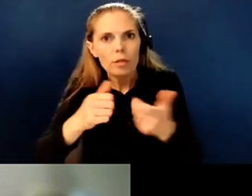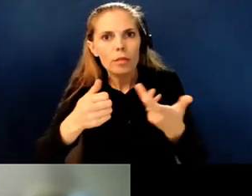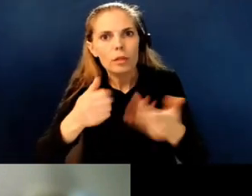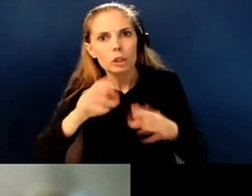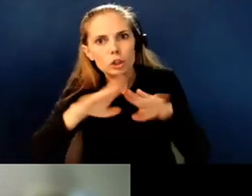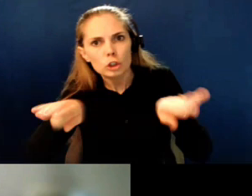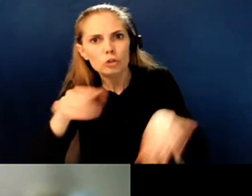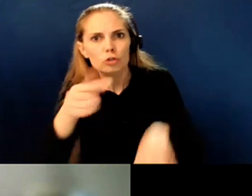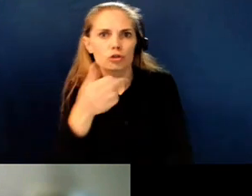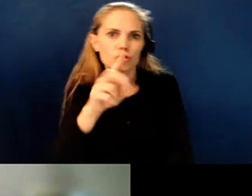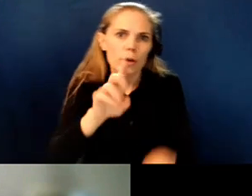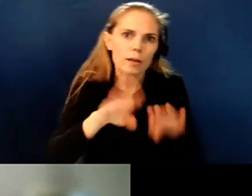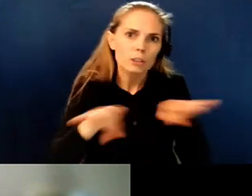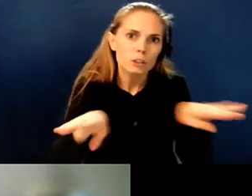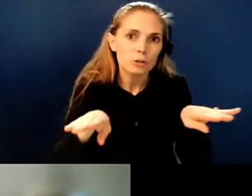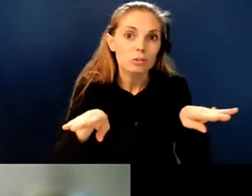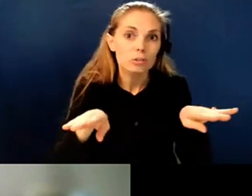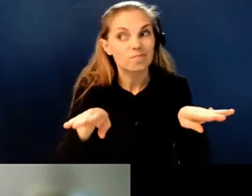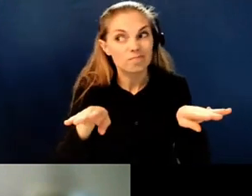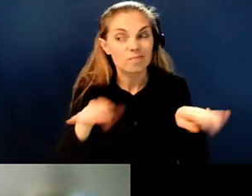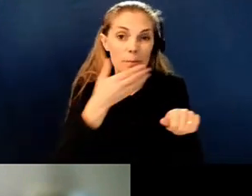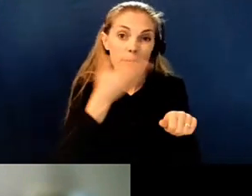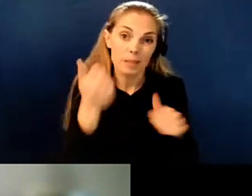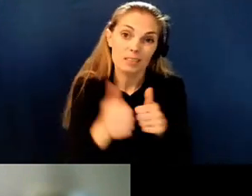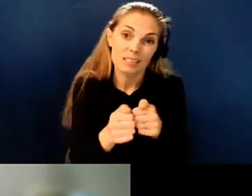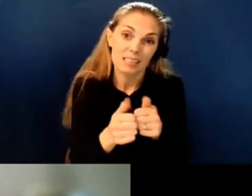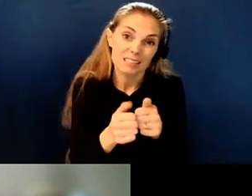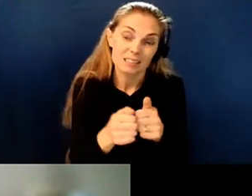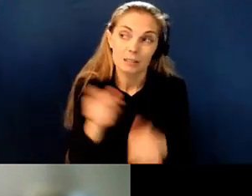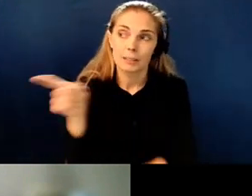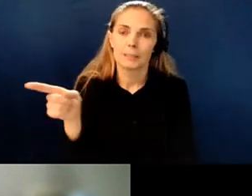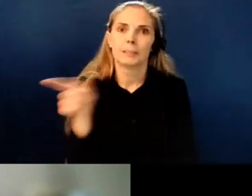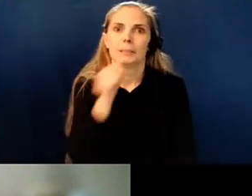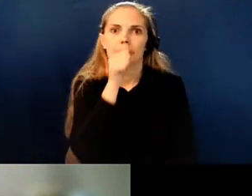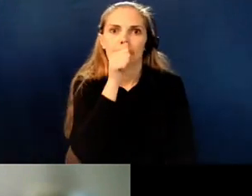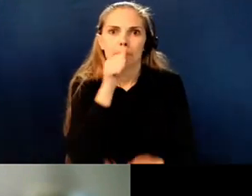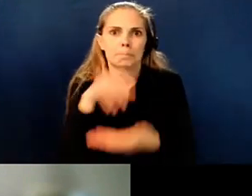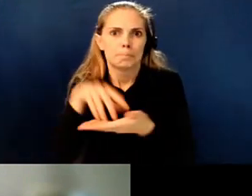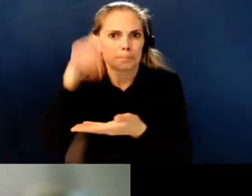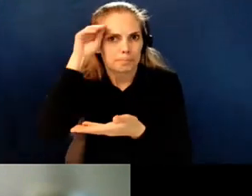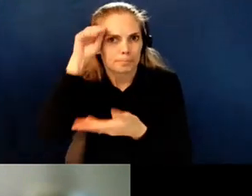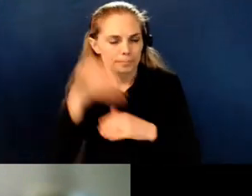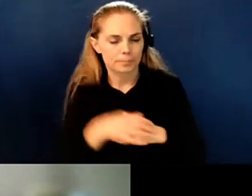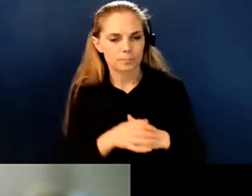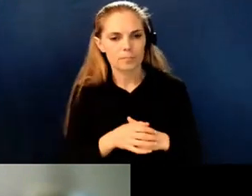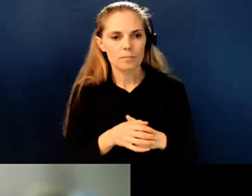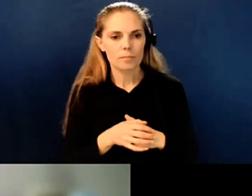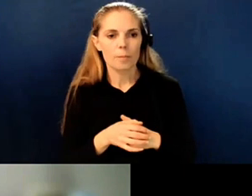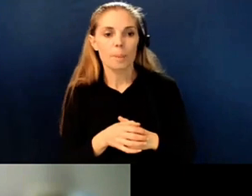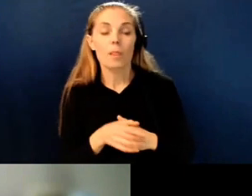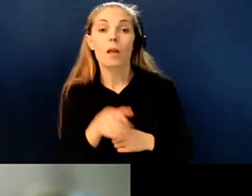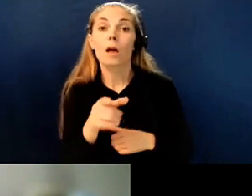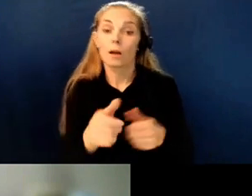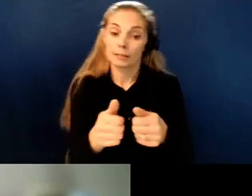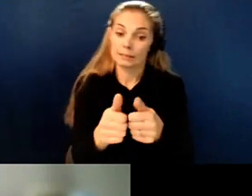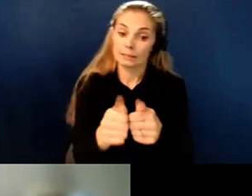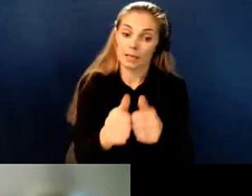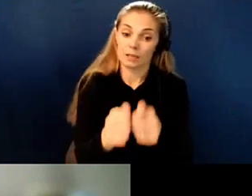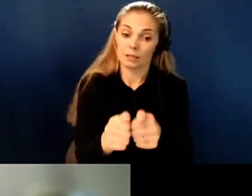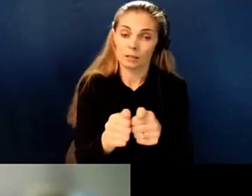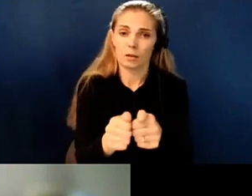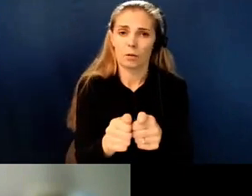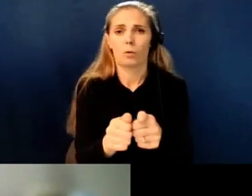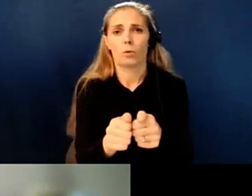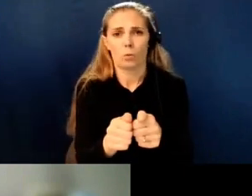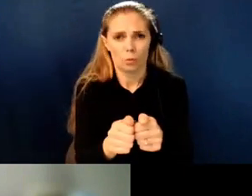Texting is cost-friendly. So if you work with people who are disadvantaged, they may not have voice minutes on their phone. They won't have a data plan.